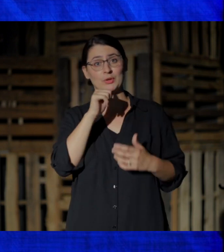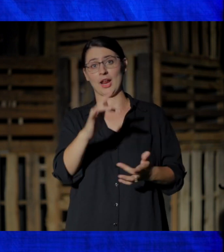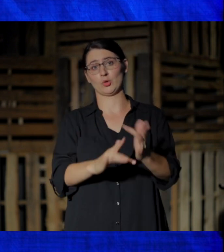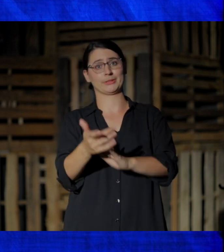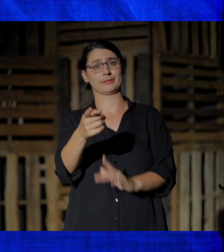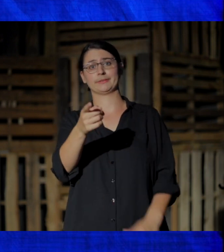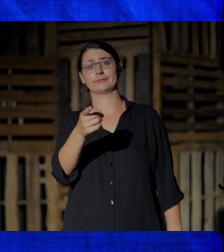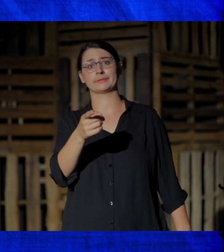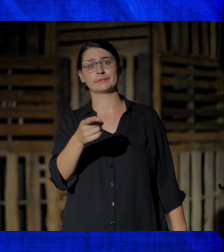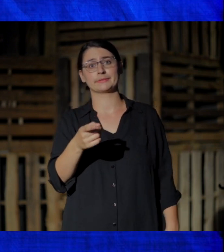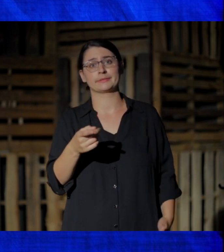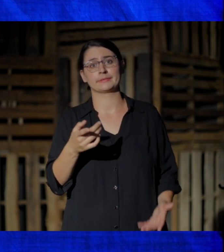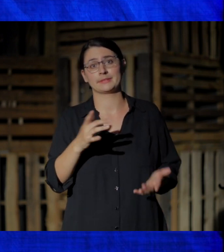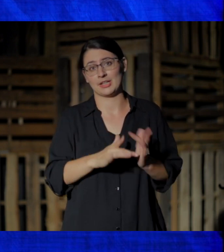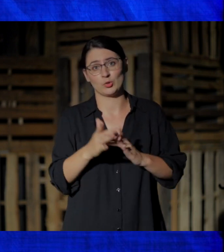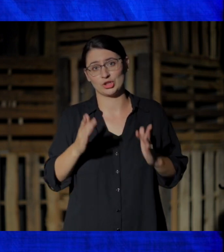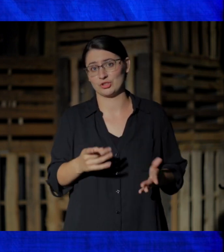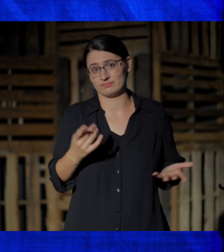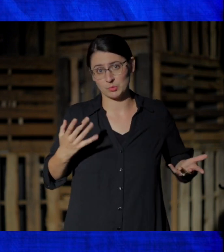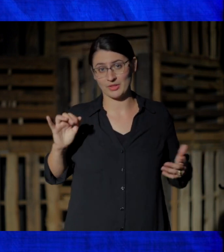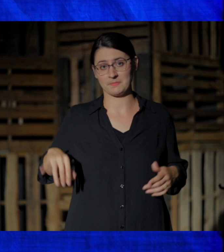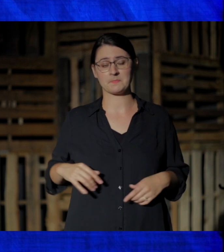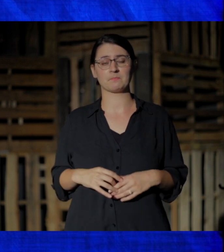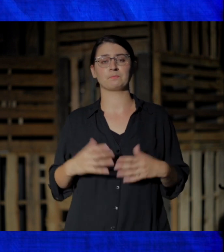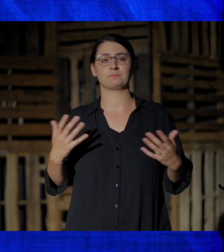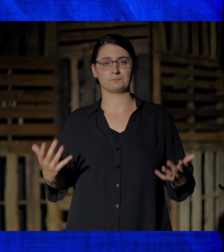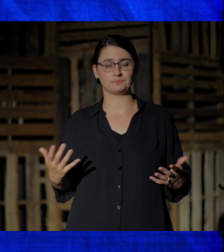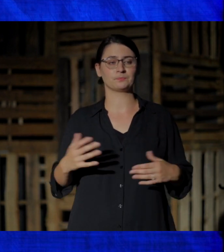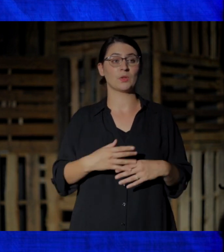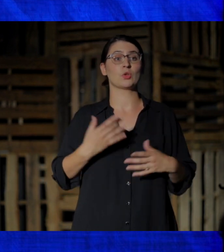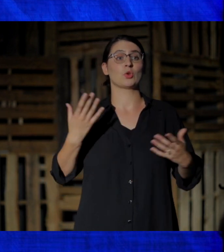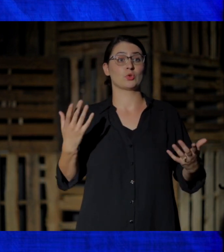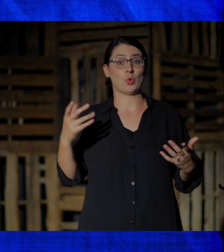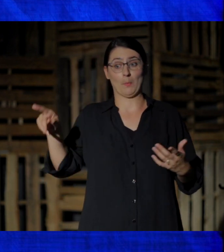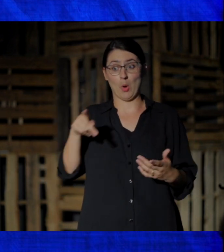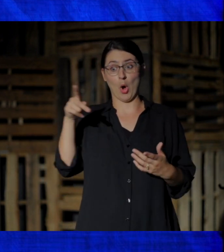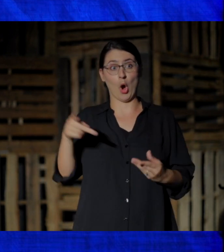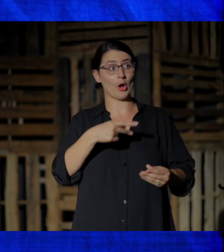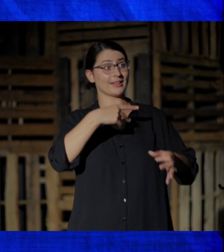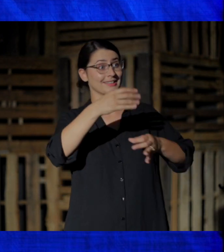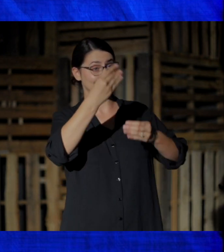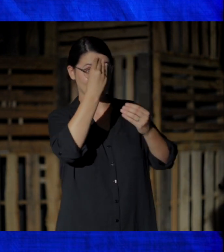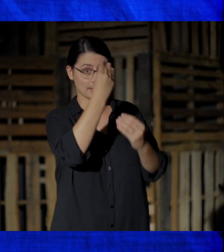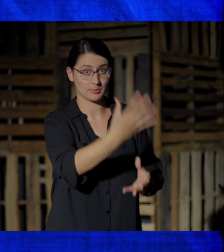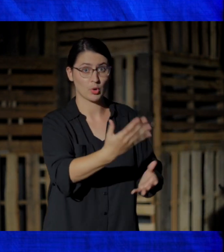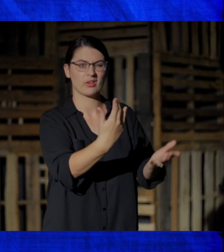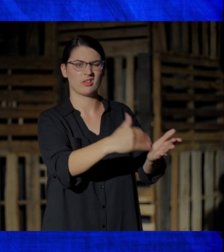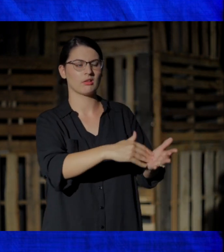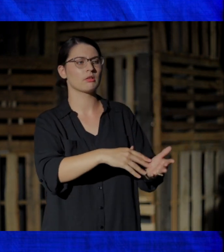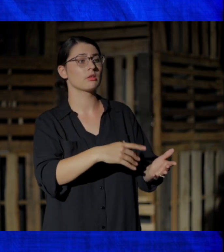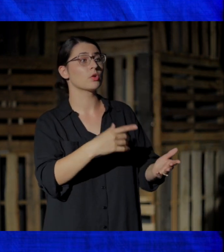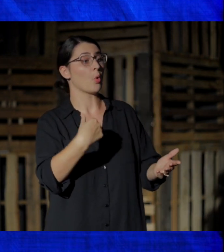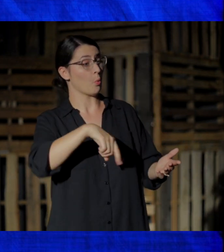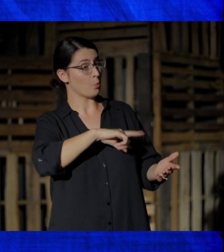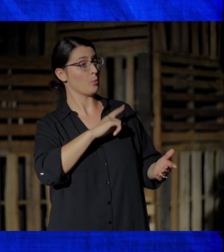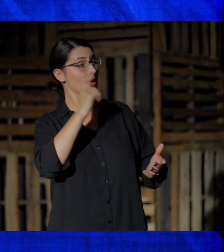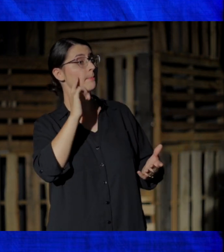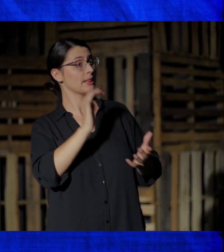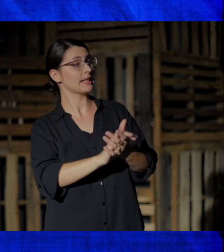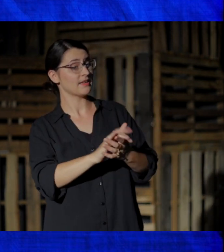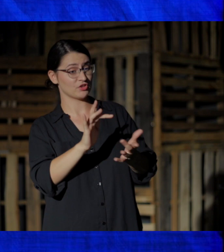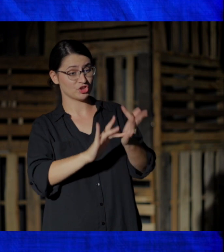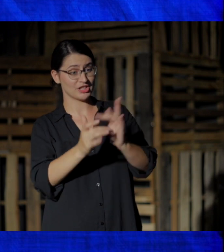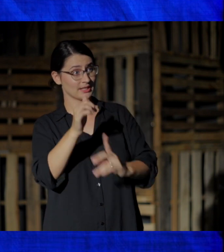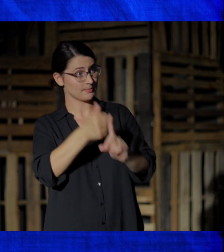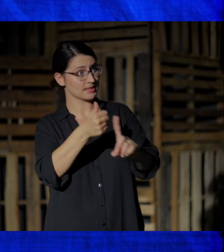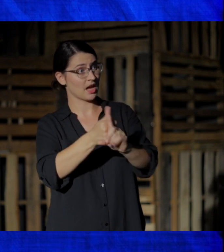to the Christians, we believe that Jesus died and rose again. By the very concept that he rose again, we're saying there is life after death.